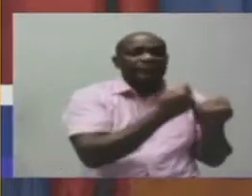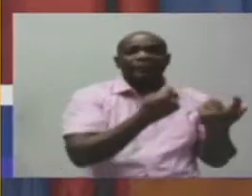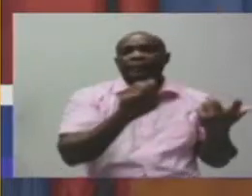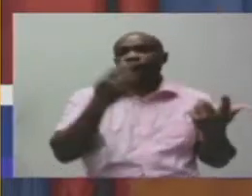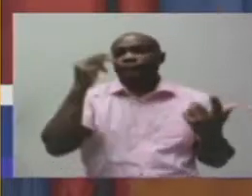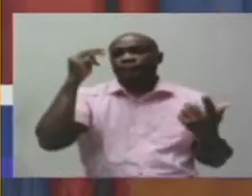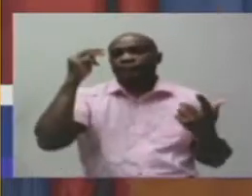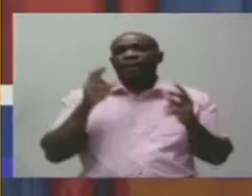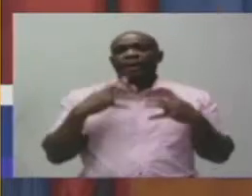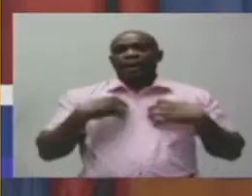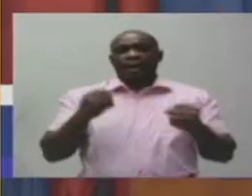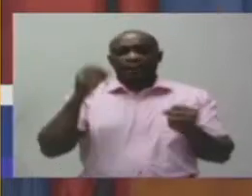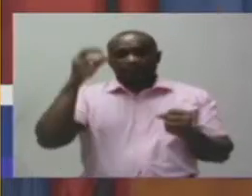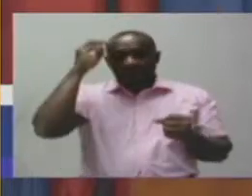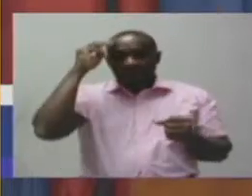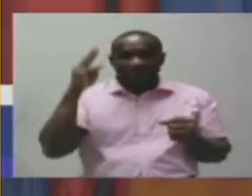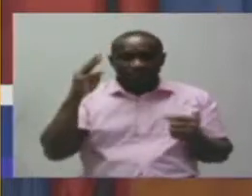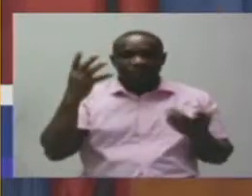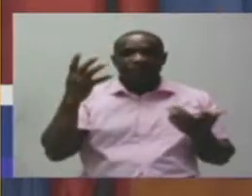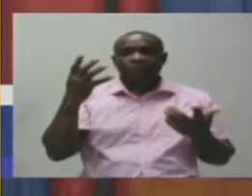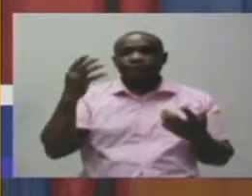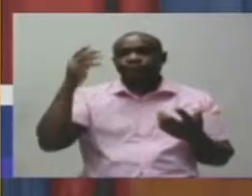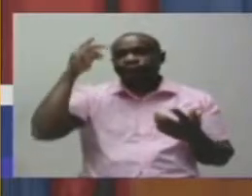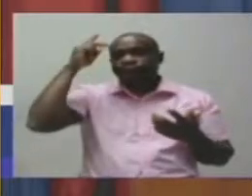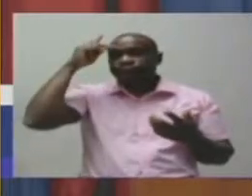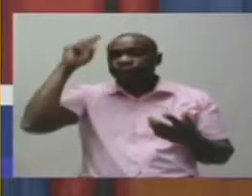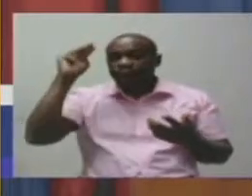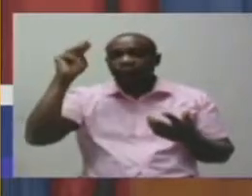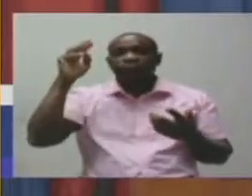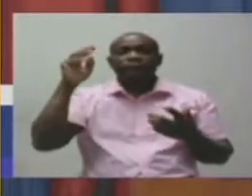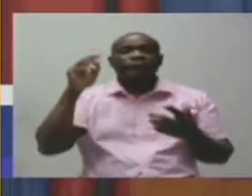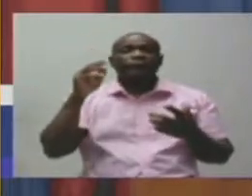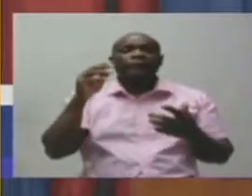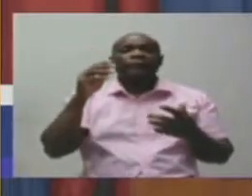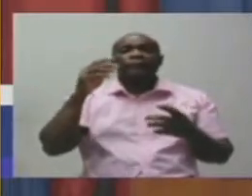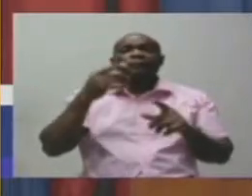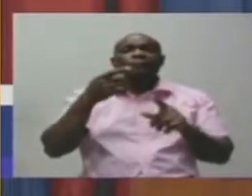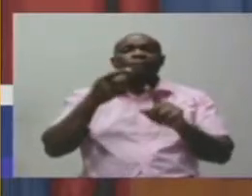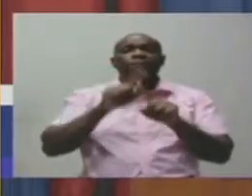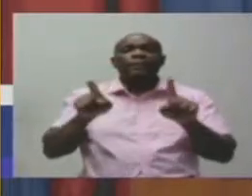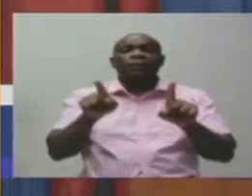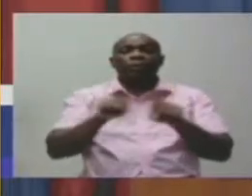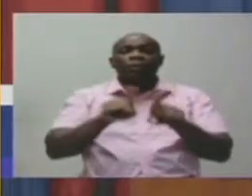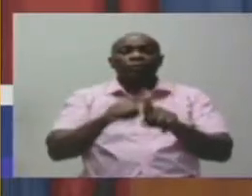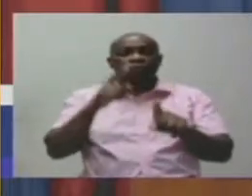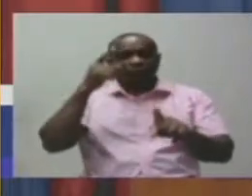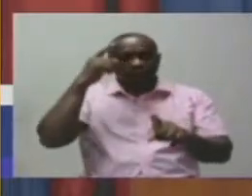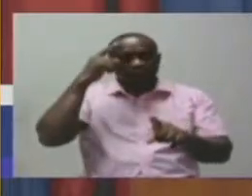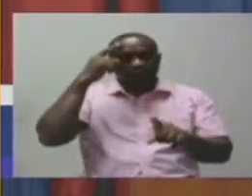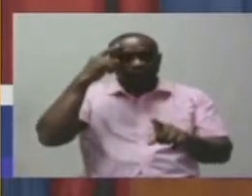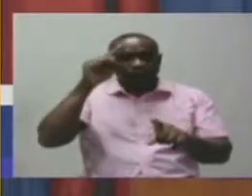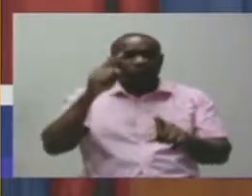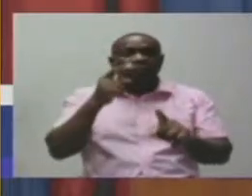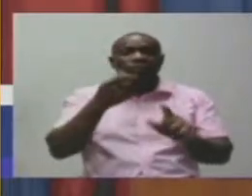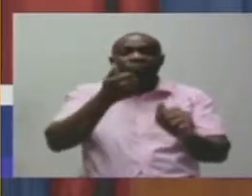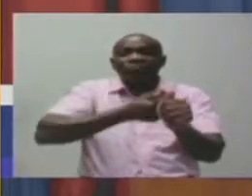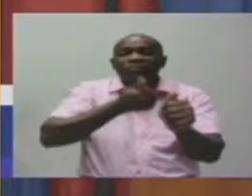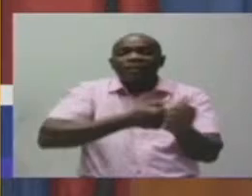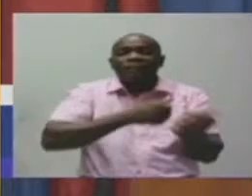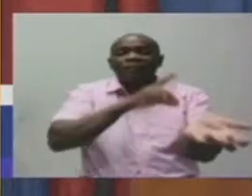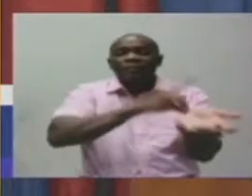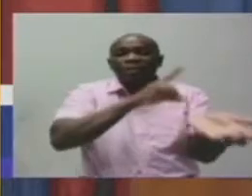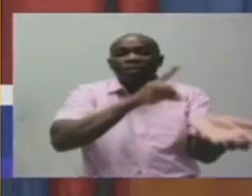but on behalf of every single frontline doctor, the medical chiefs of staff that have worked tirelessly since February